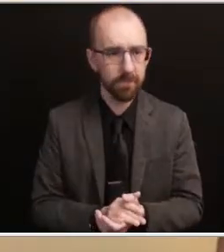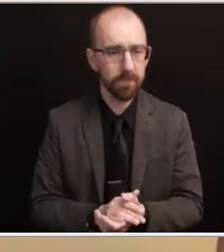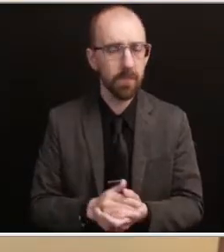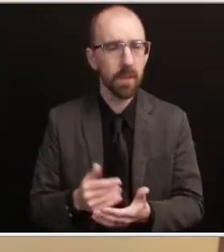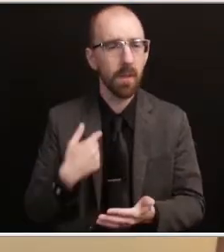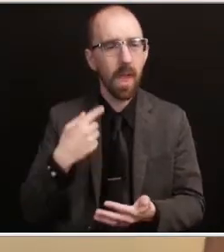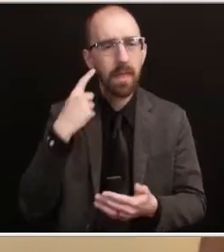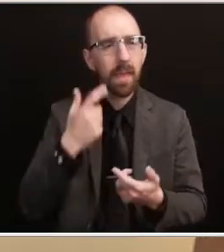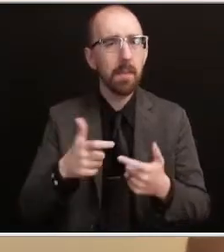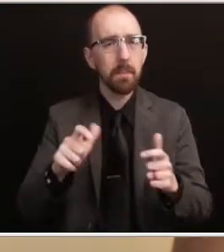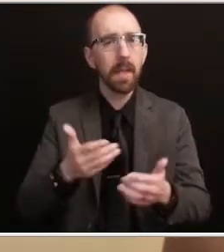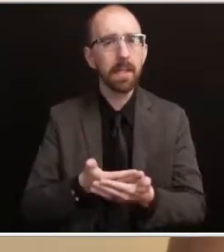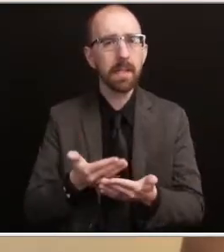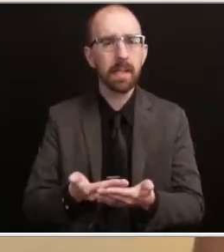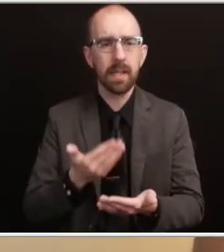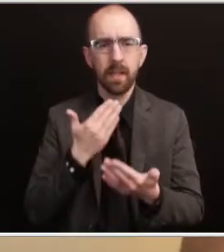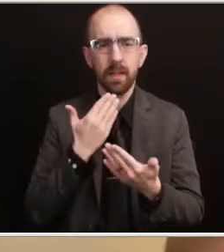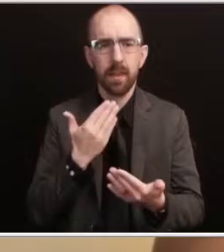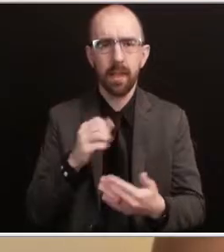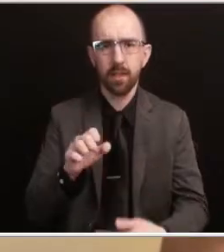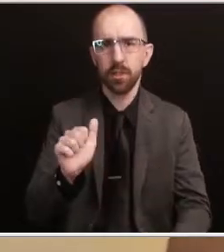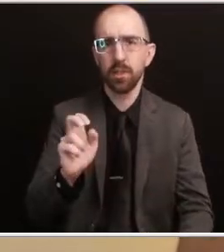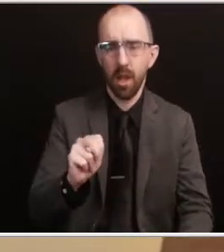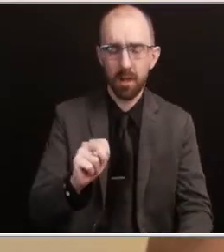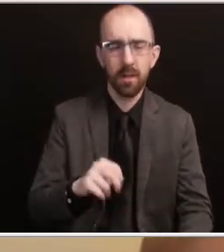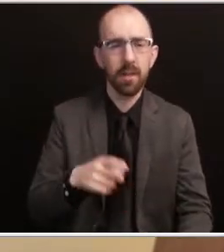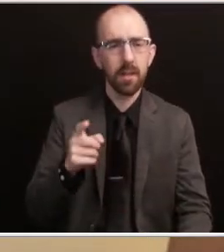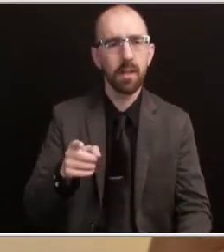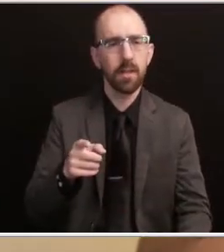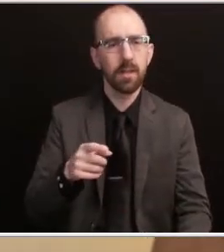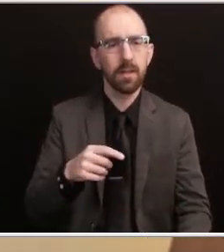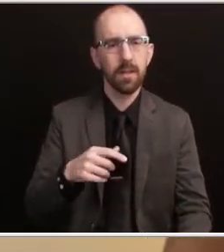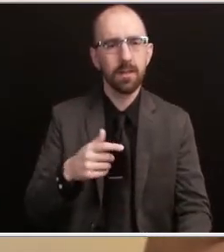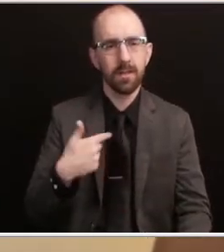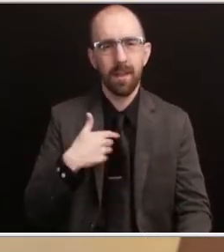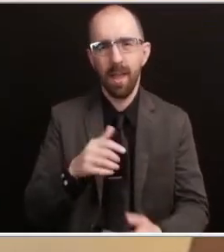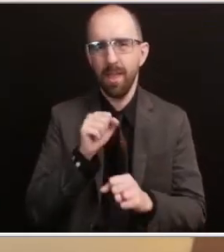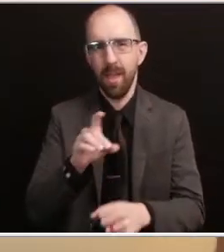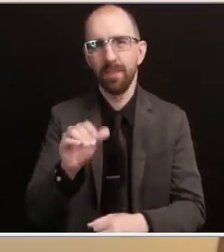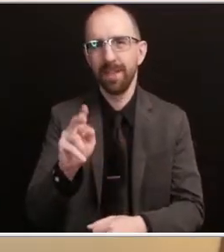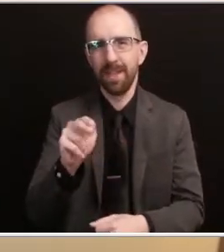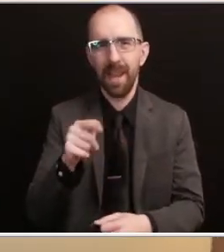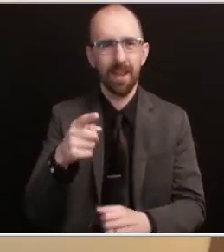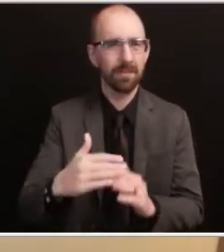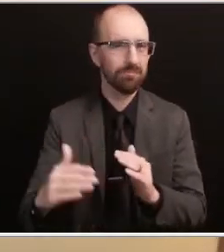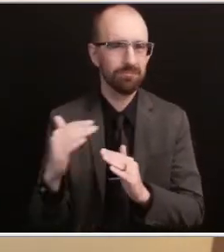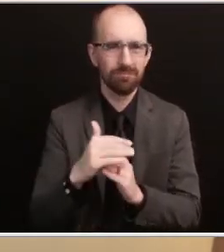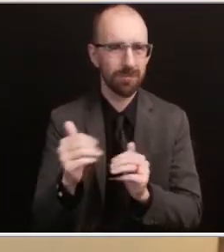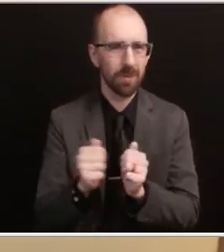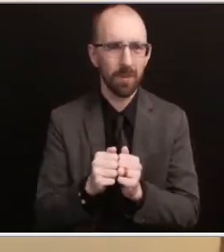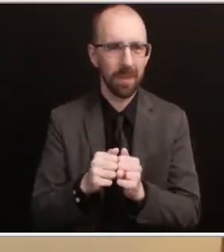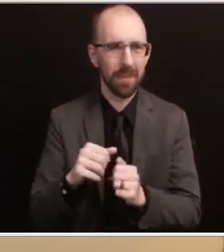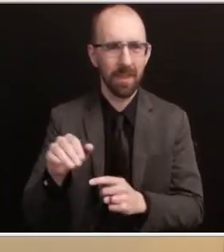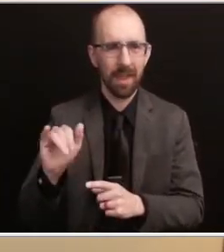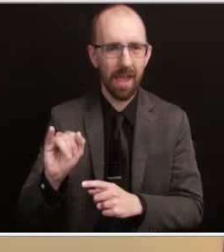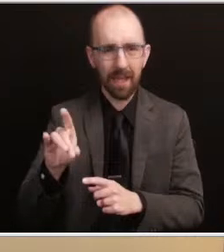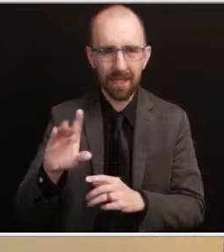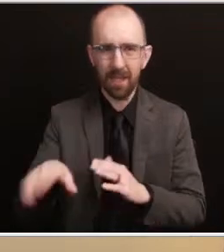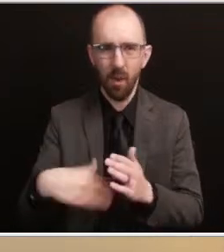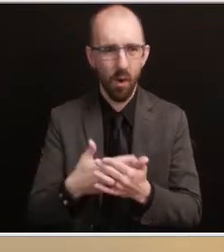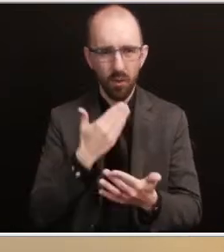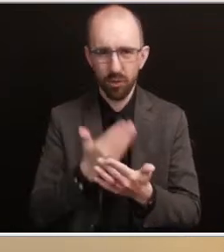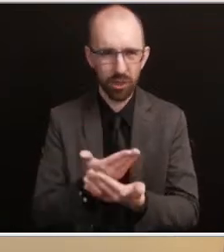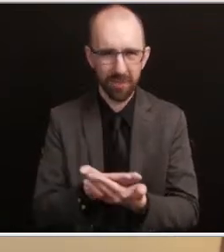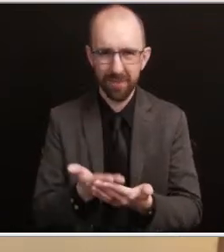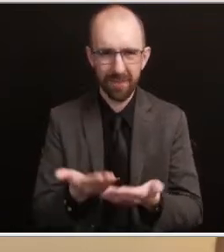think the biggest thing, thanks, Sean, and shout out to Dana. I love Dana. Dana is the man when it comes to ID and all the good things.